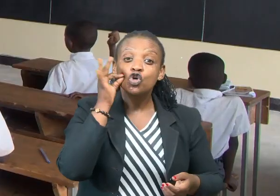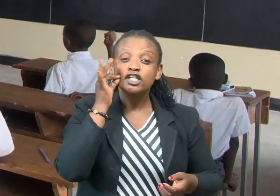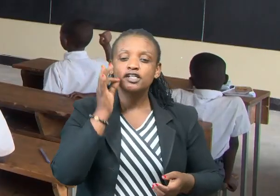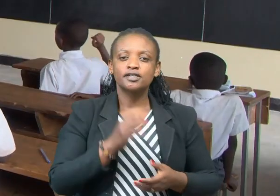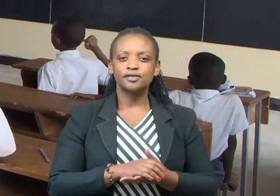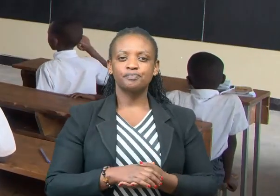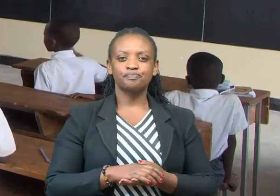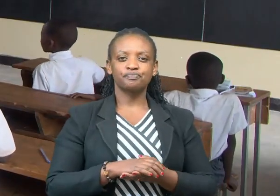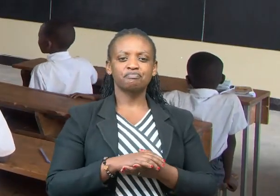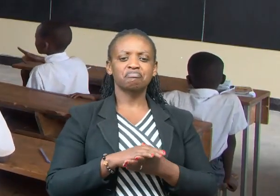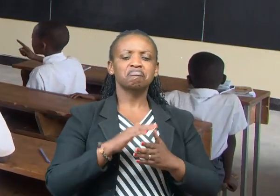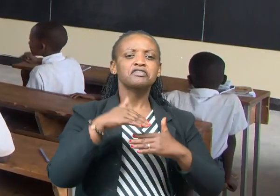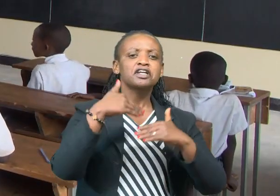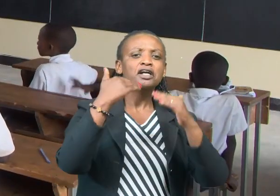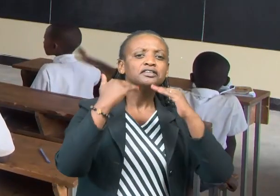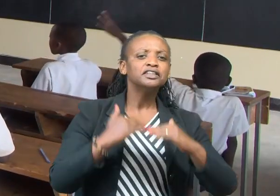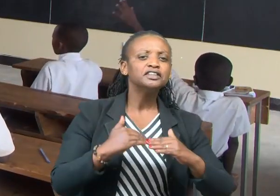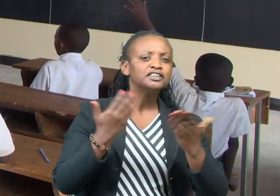fruit. Next.